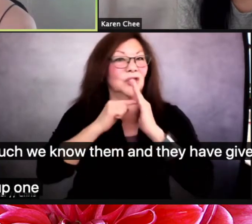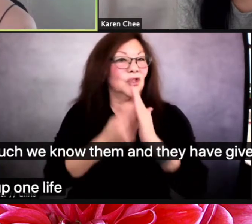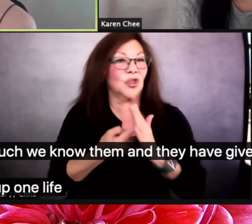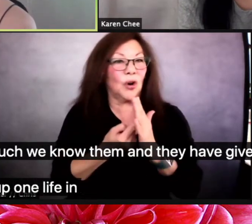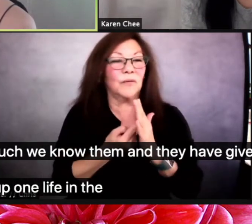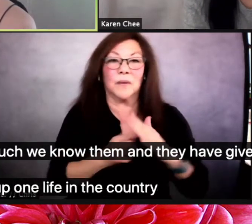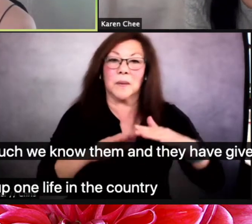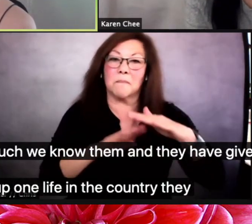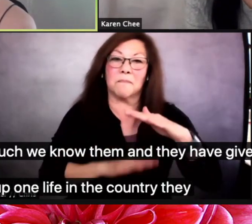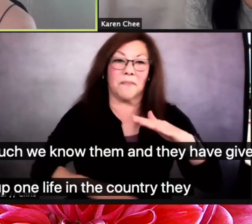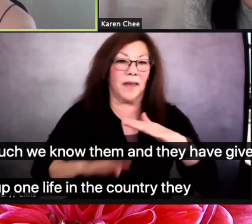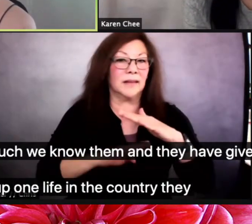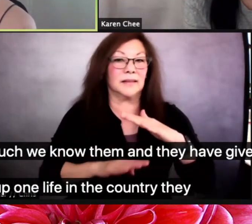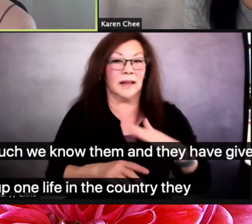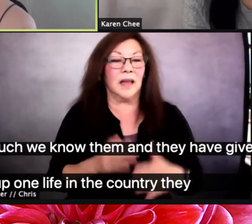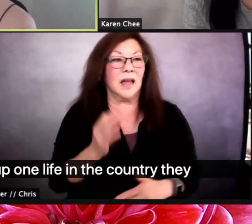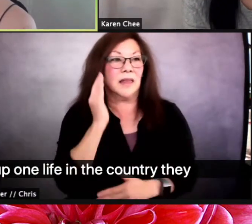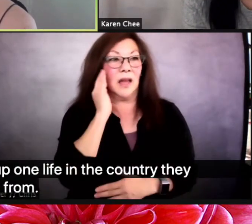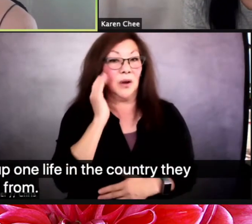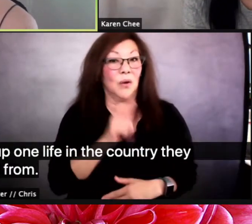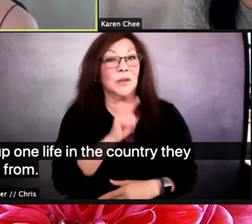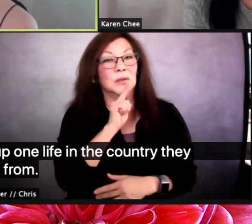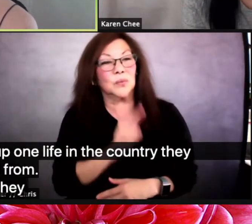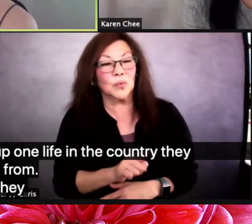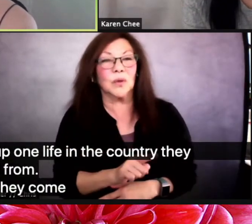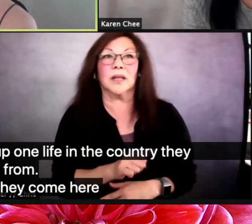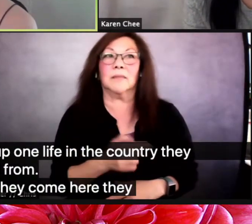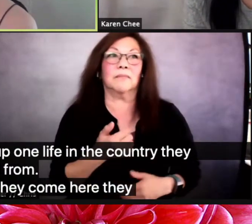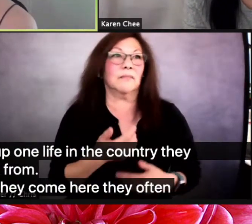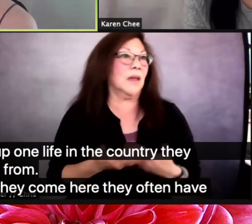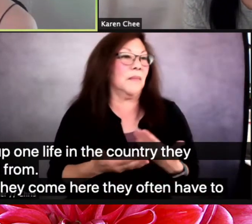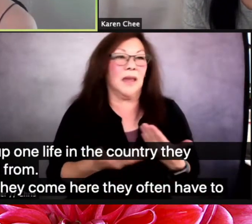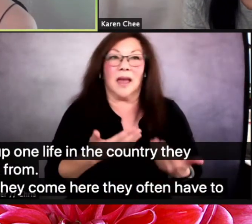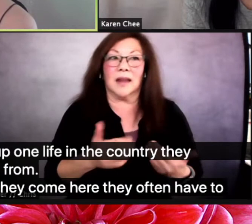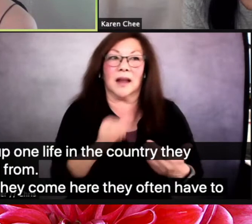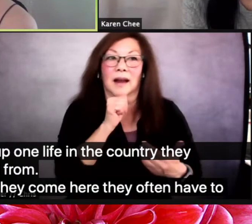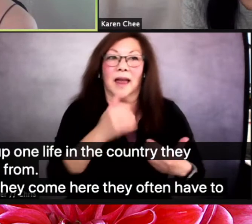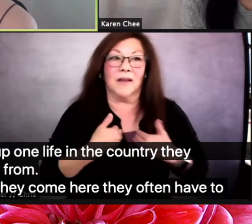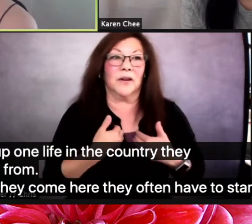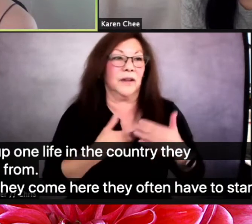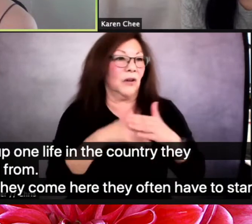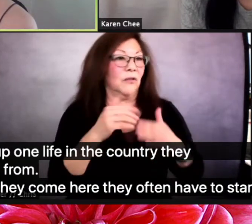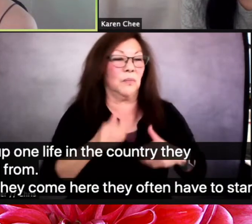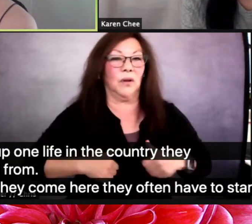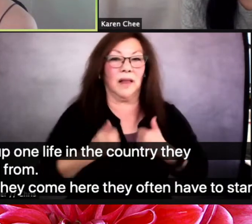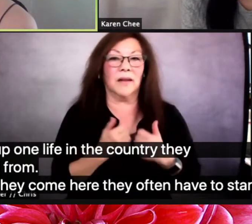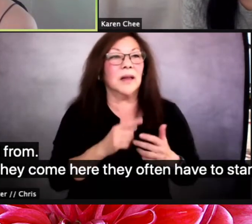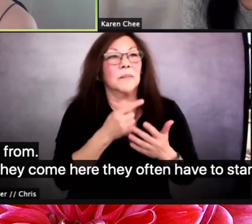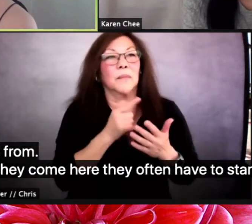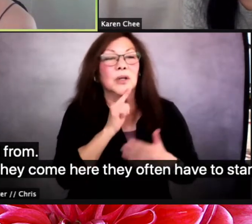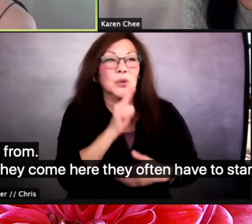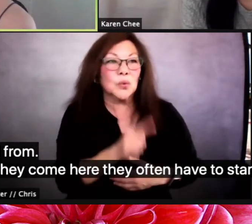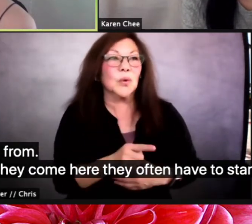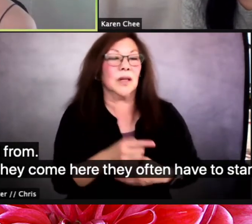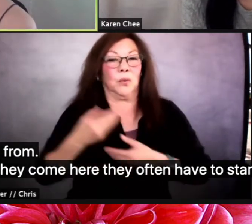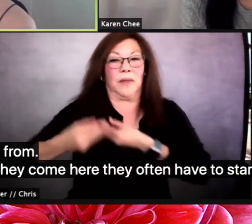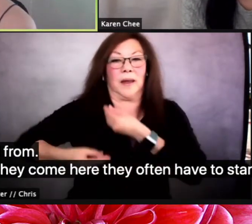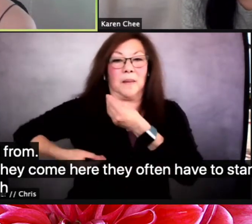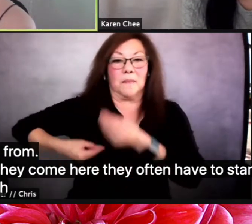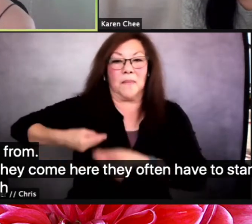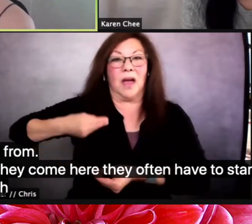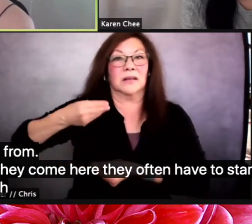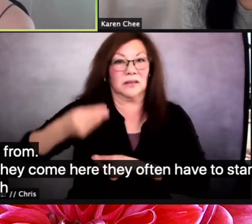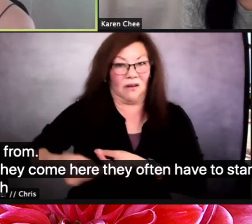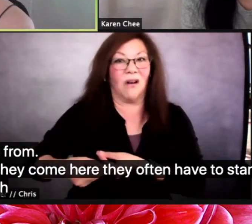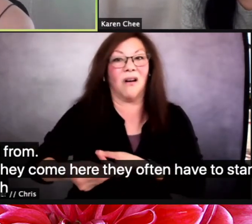scratch. And they know that sort of like they may never live a comfortable life. It's really about what they can pass on. It's